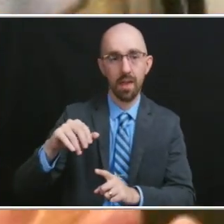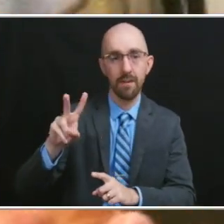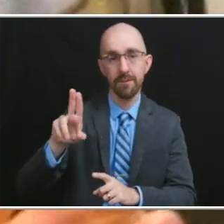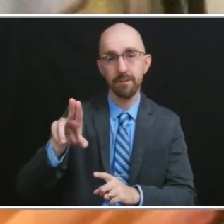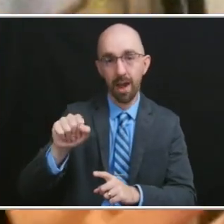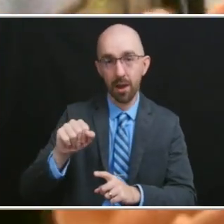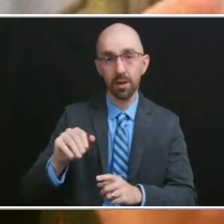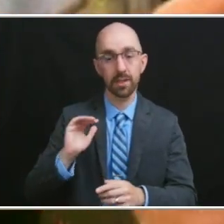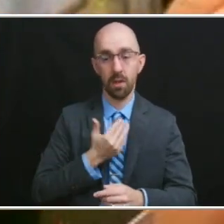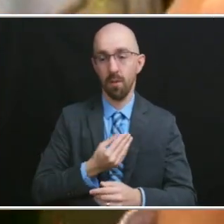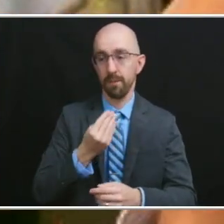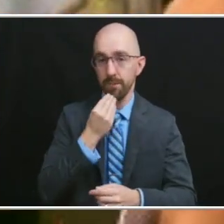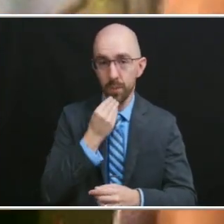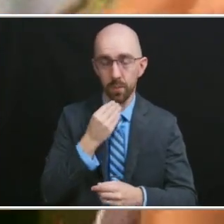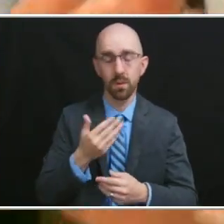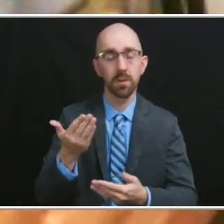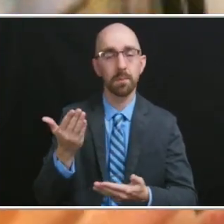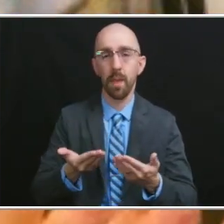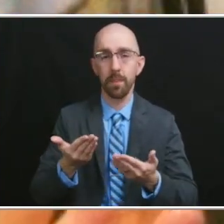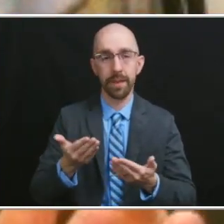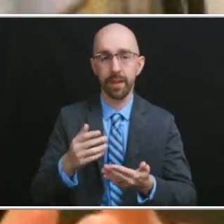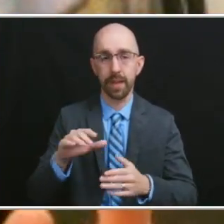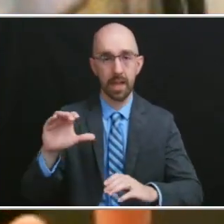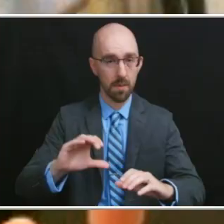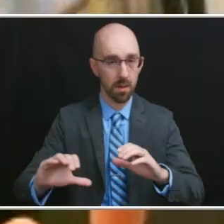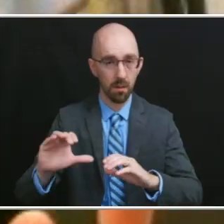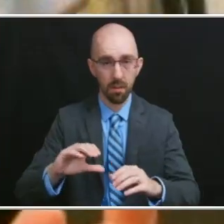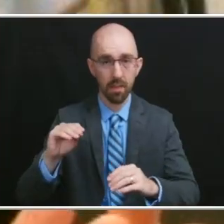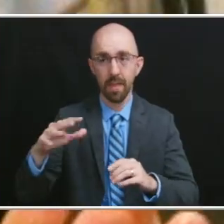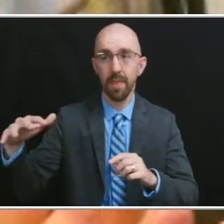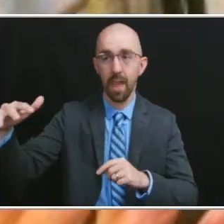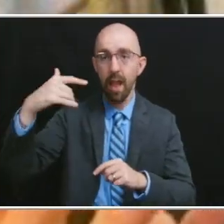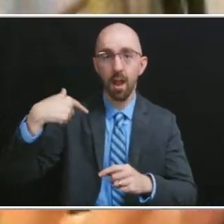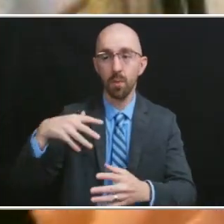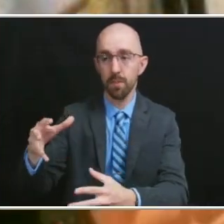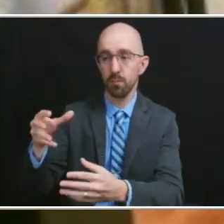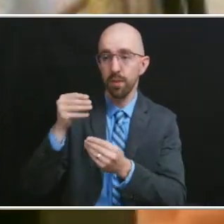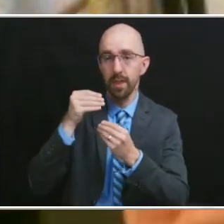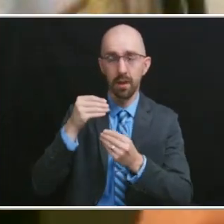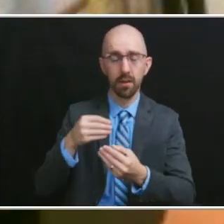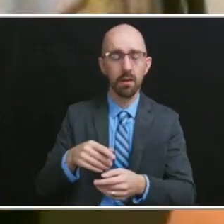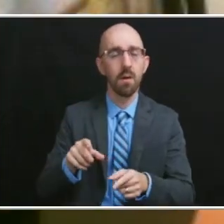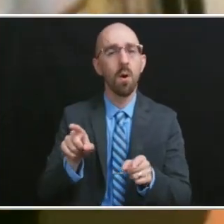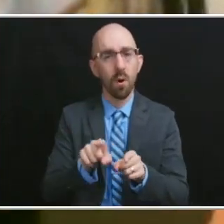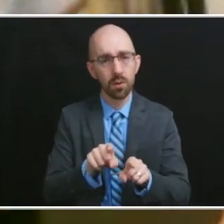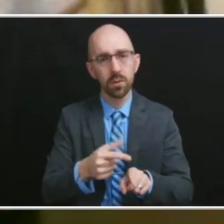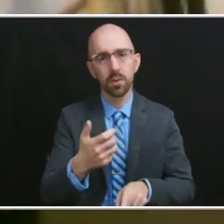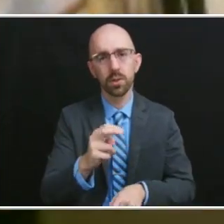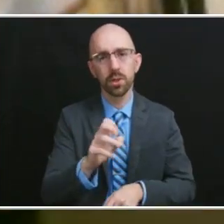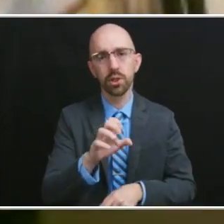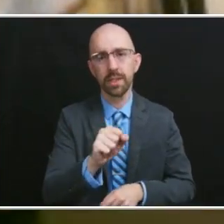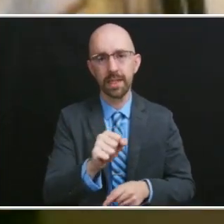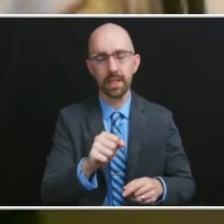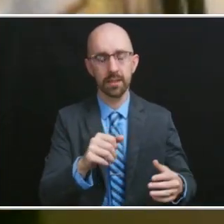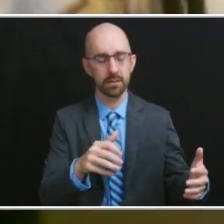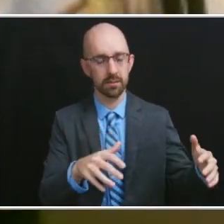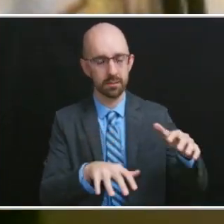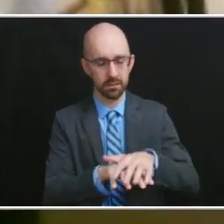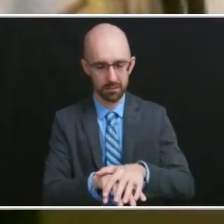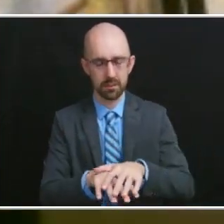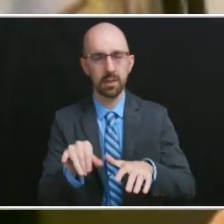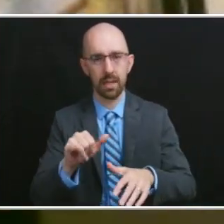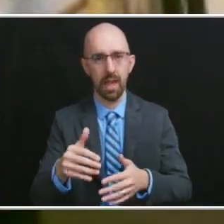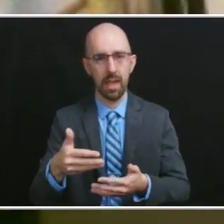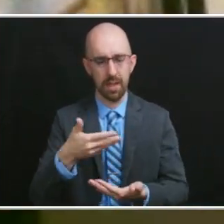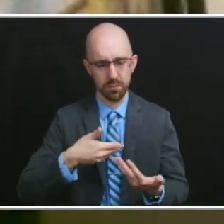food that we consume, maybe it's some certain chemicals in the air that we breathe, along with the genes that interact together